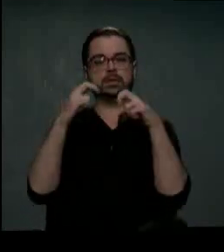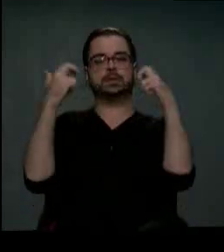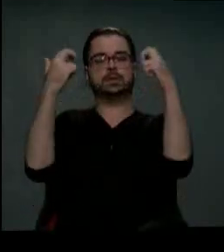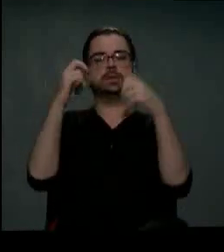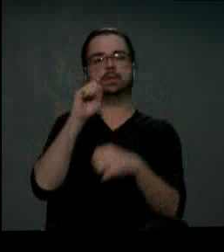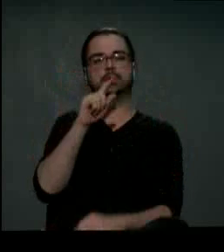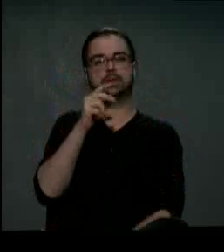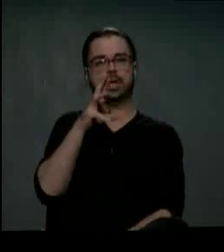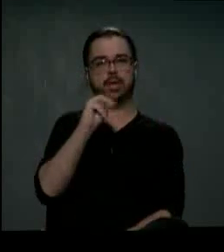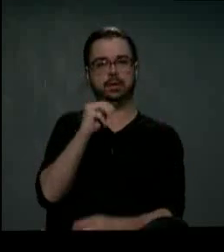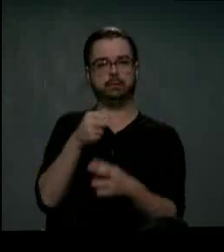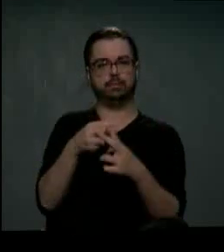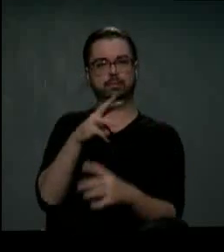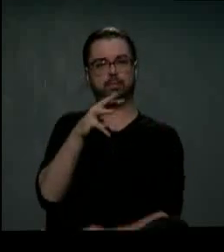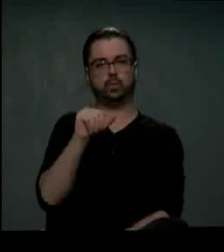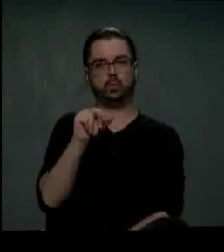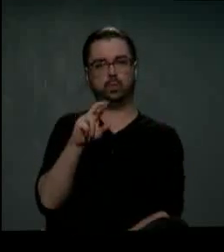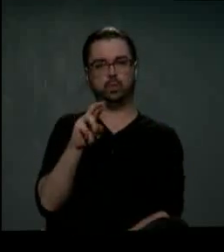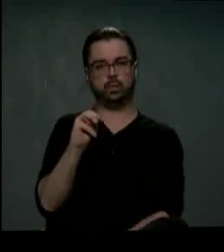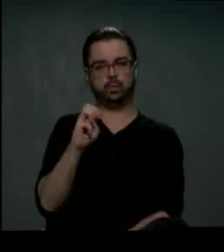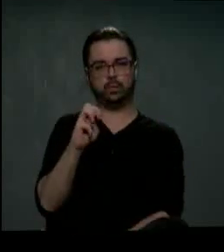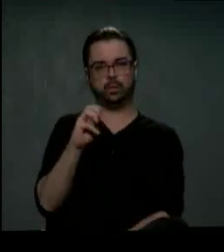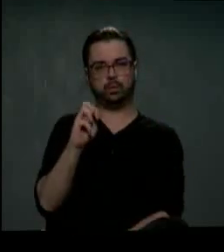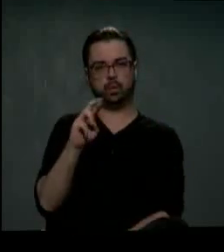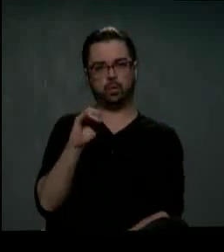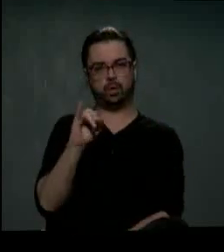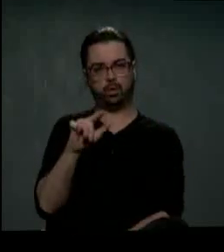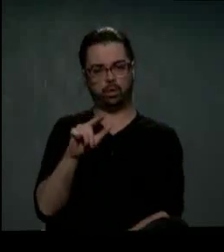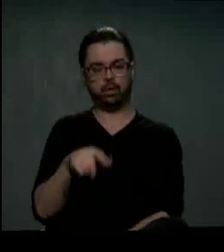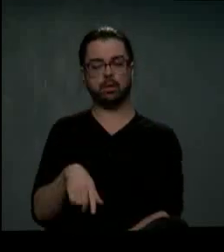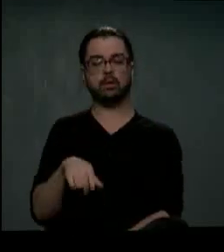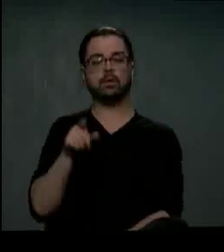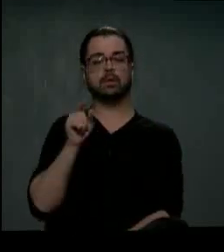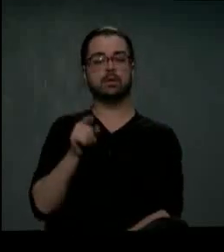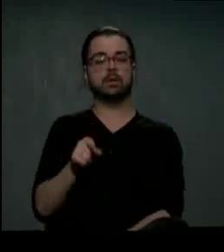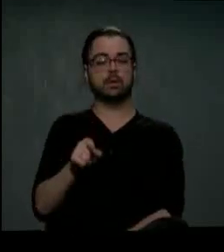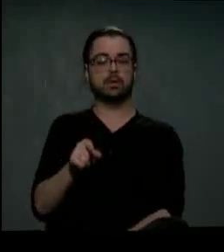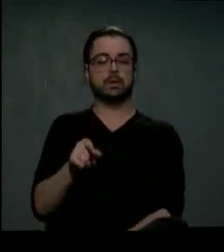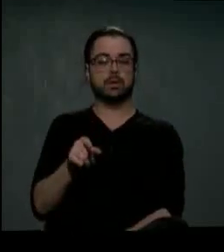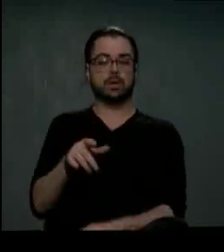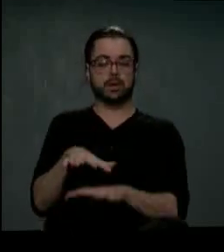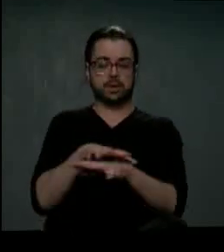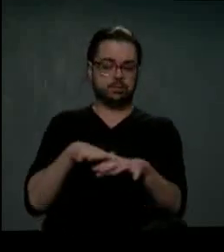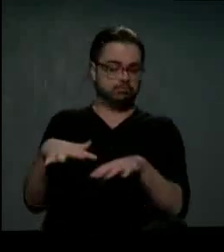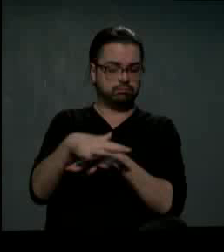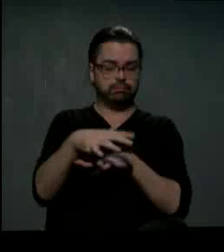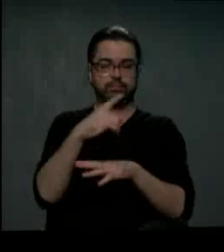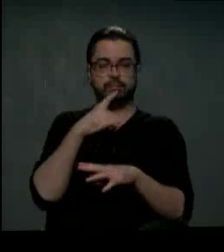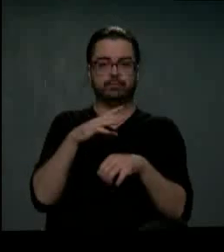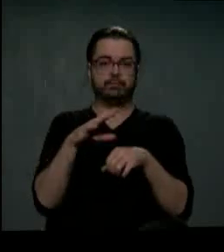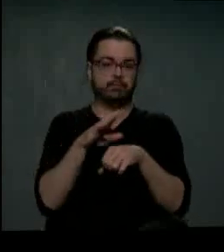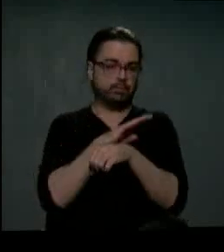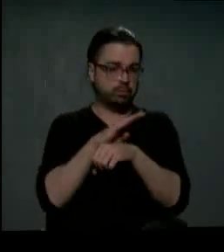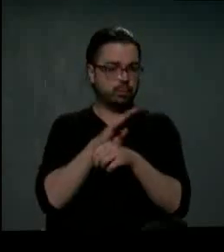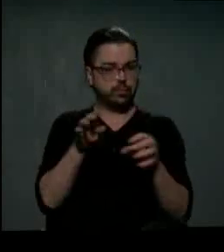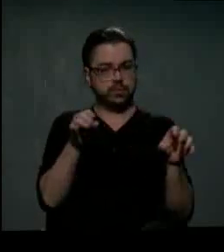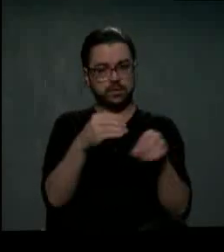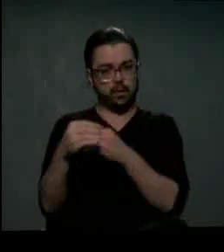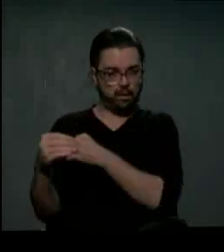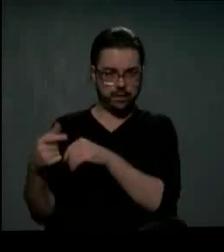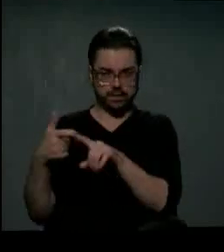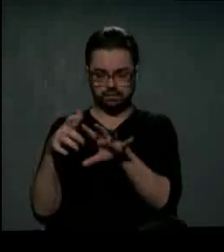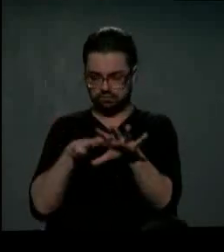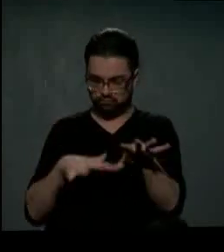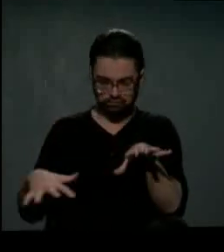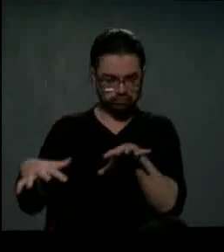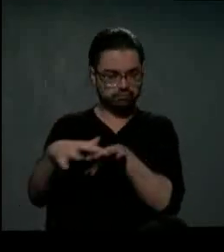The surrounding area here is commercial for offices on pretty much all sides. But